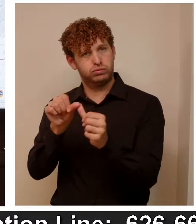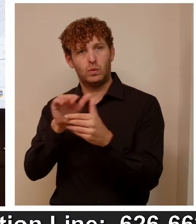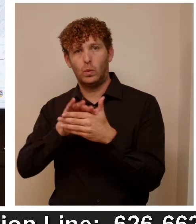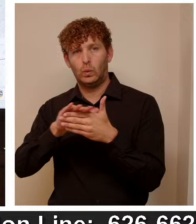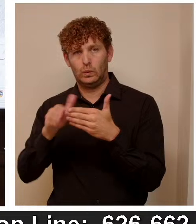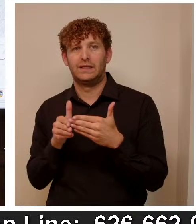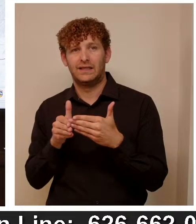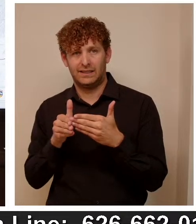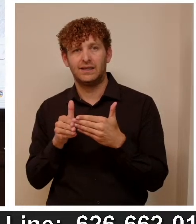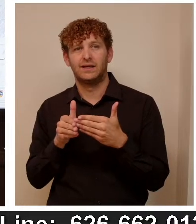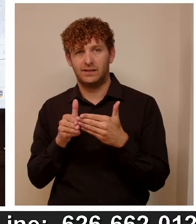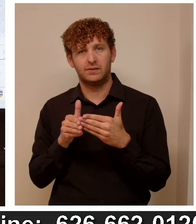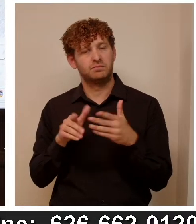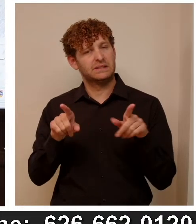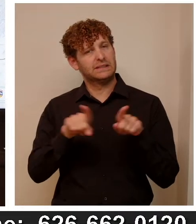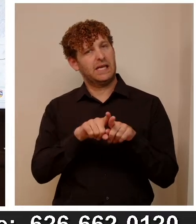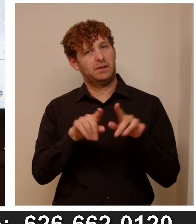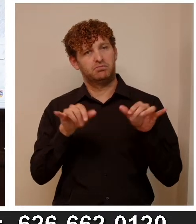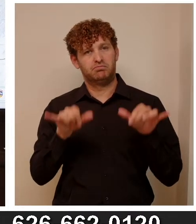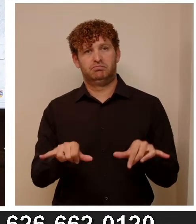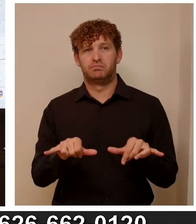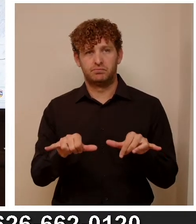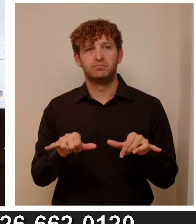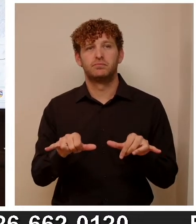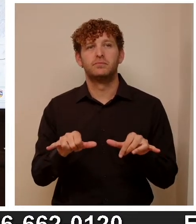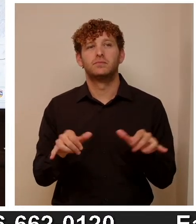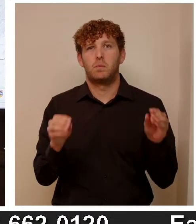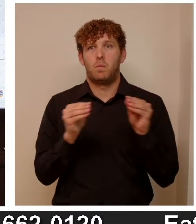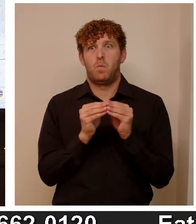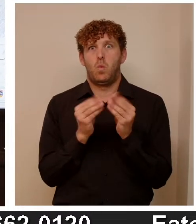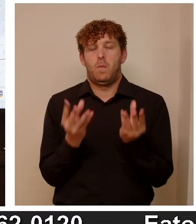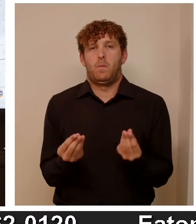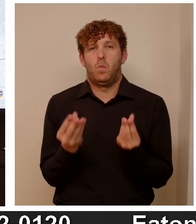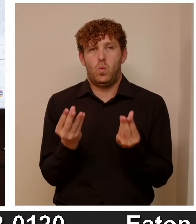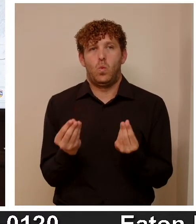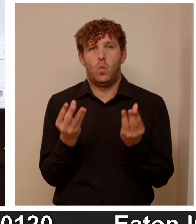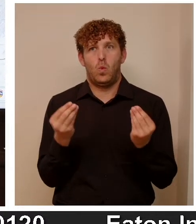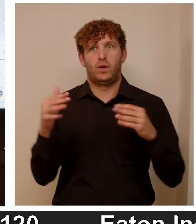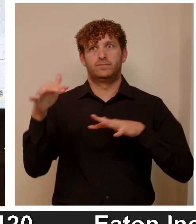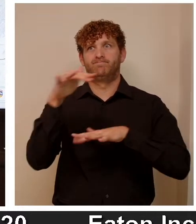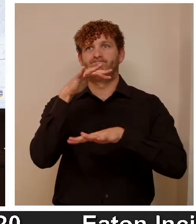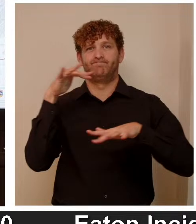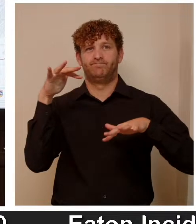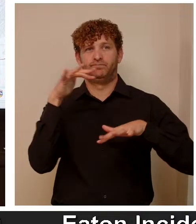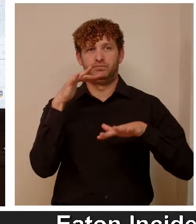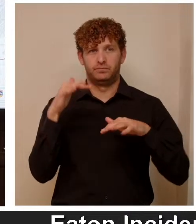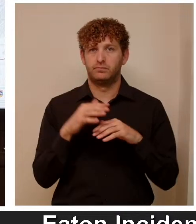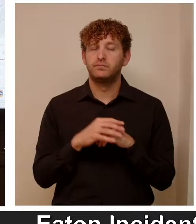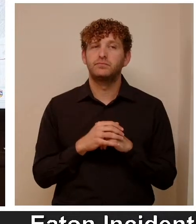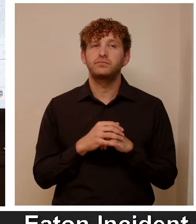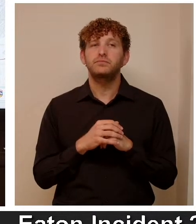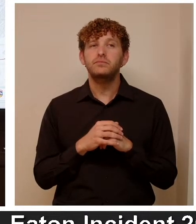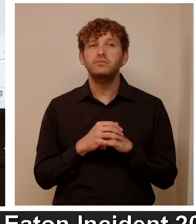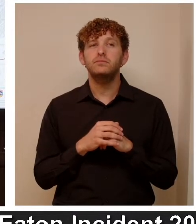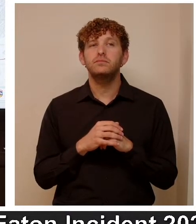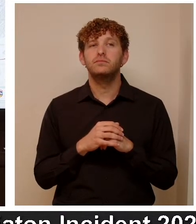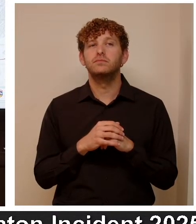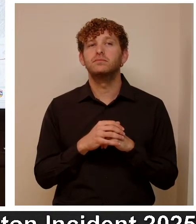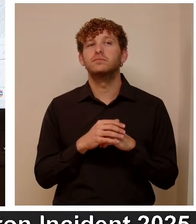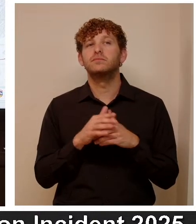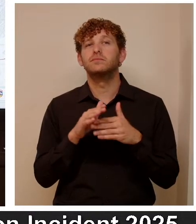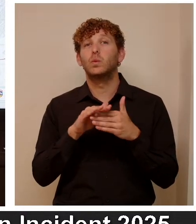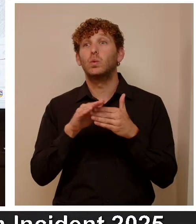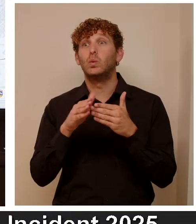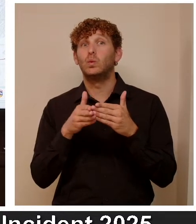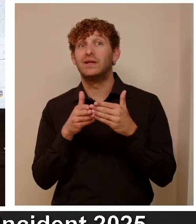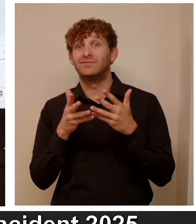We're going to stay quite a bit more moist than what we have been seeing, but we are going to lose it pretty quick here. So tomorrow is going to be a